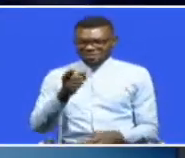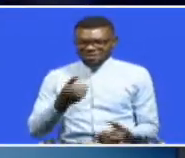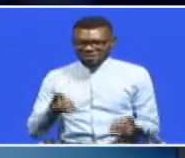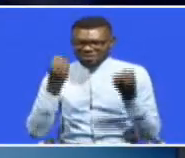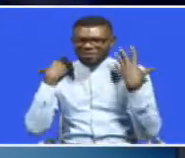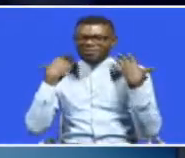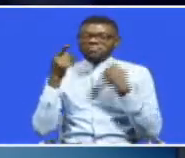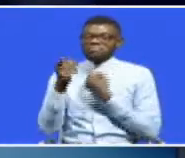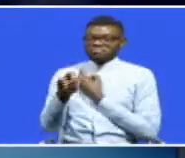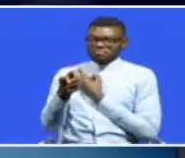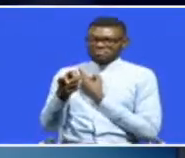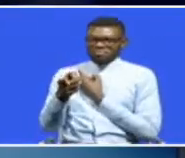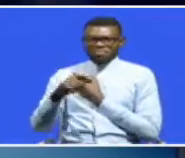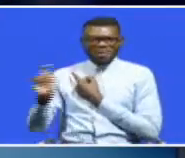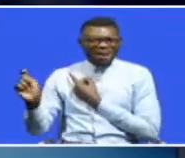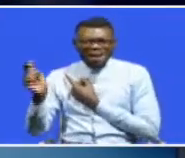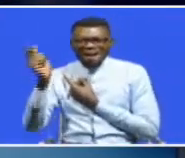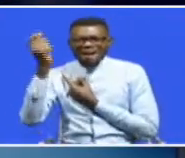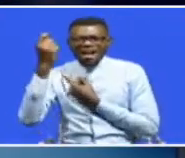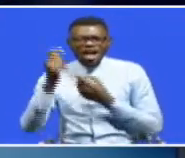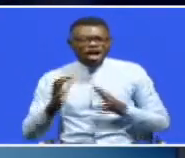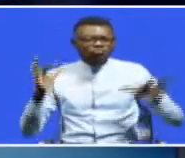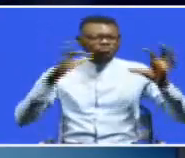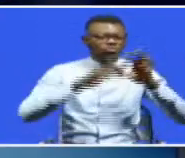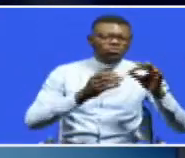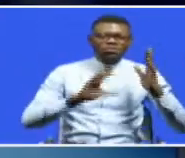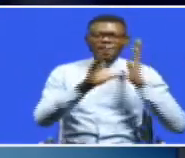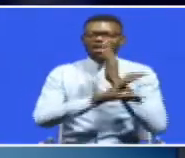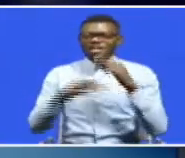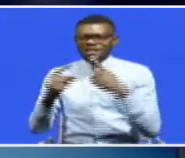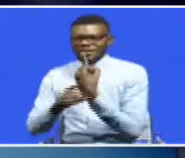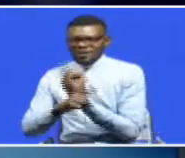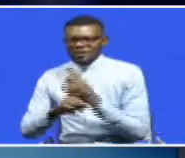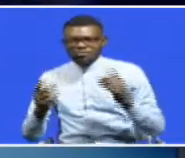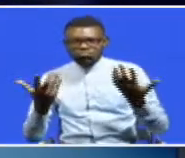mikoko? Basi Kenya imejiunga na mataifa mengine ulimwenguni kuadhimisha siku ya